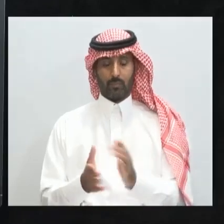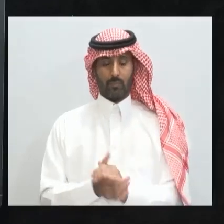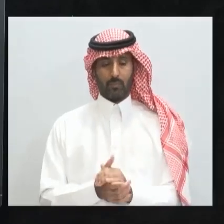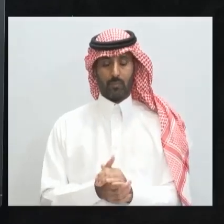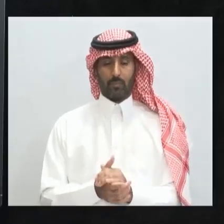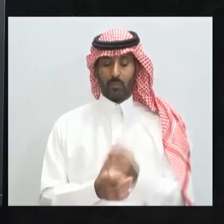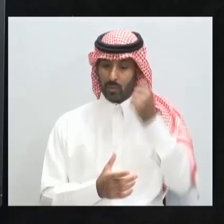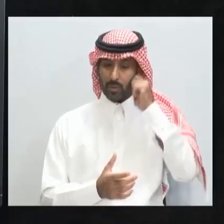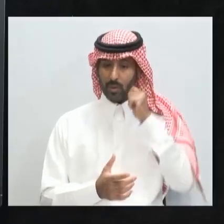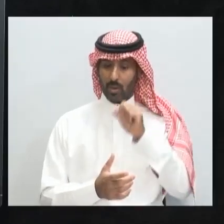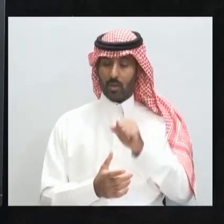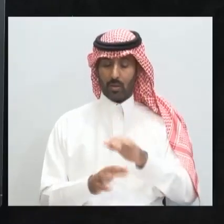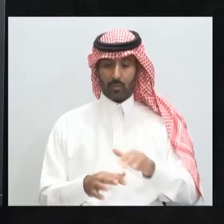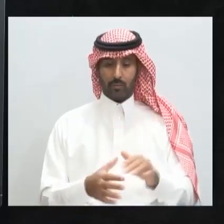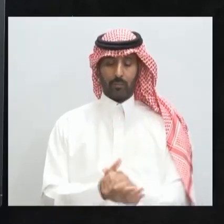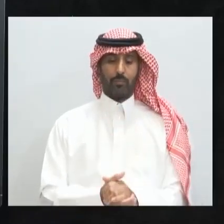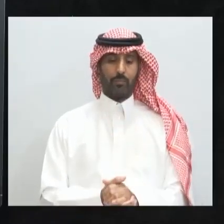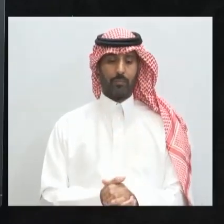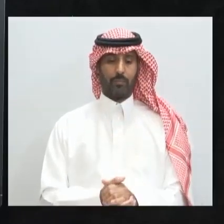She already had two.